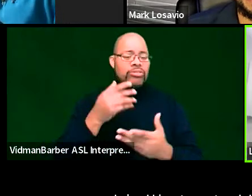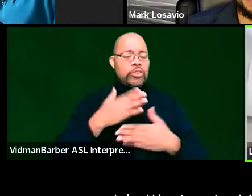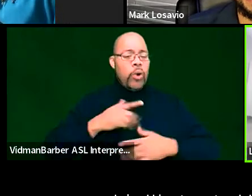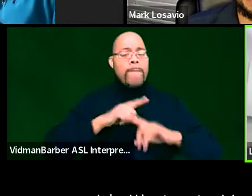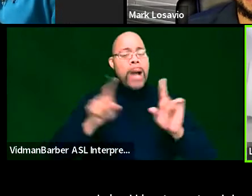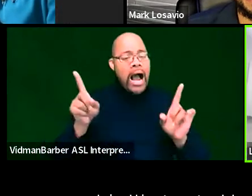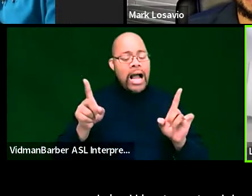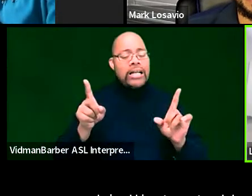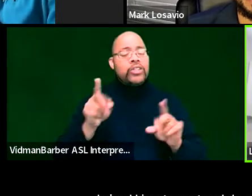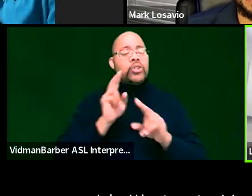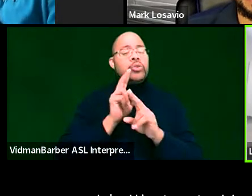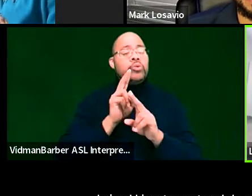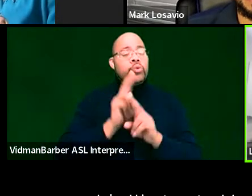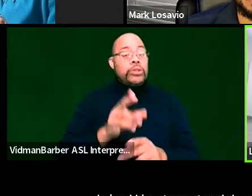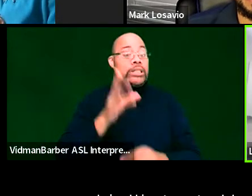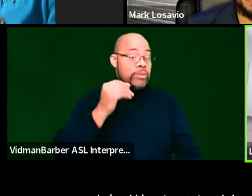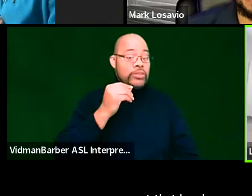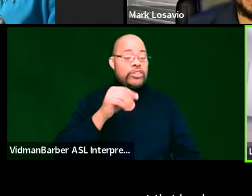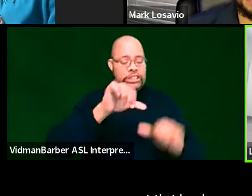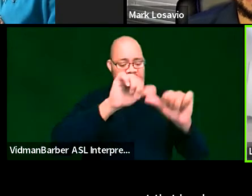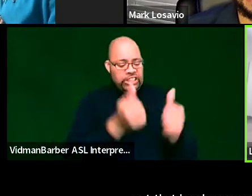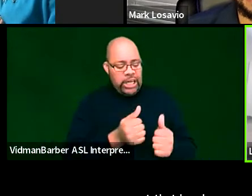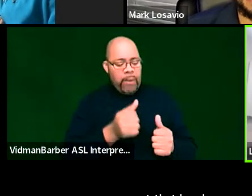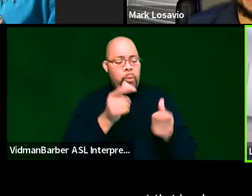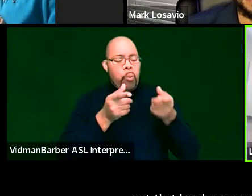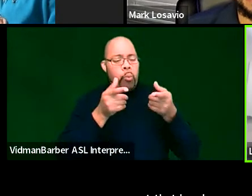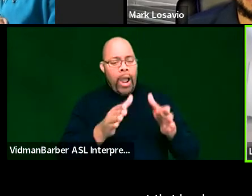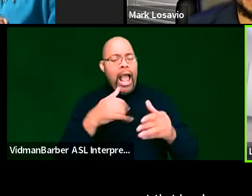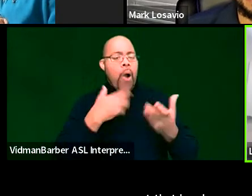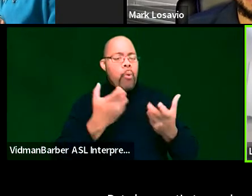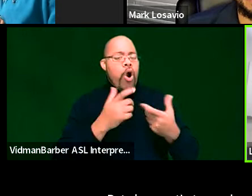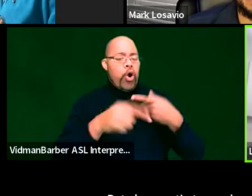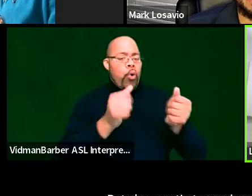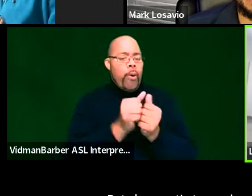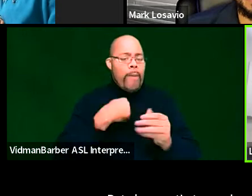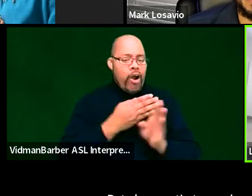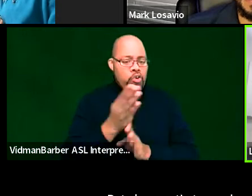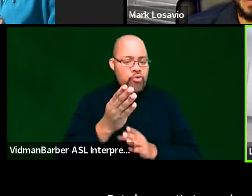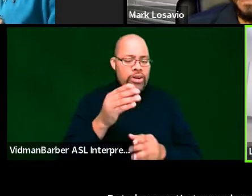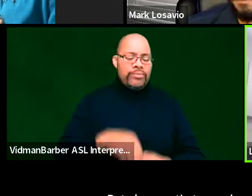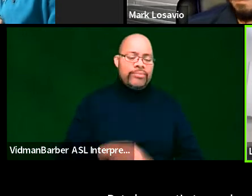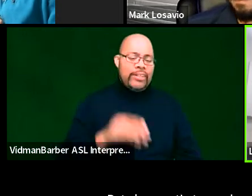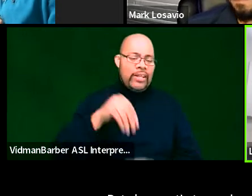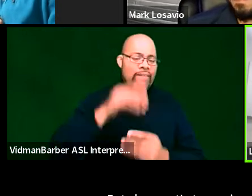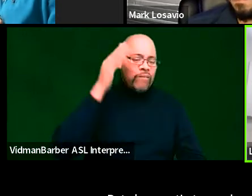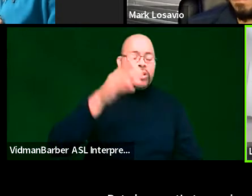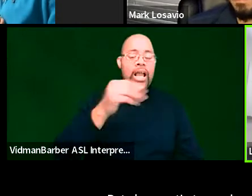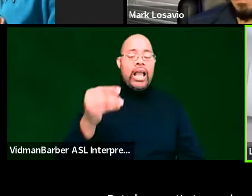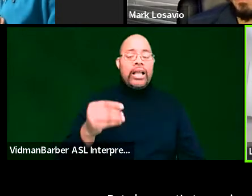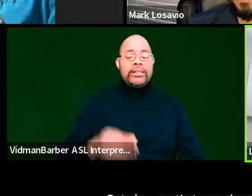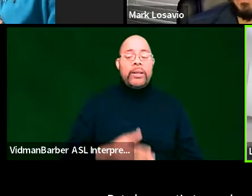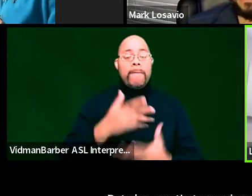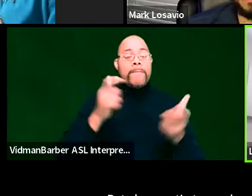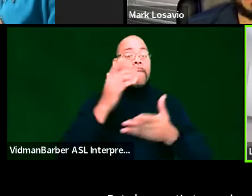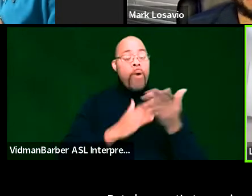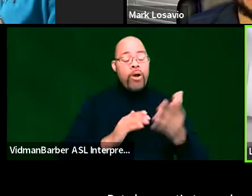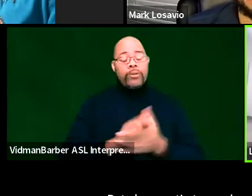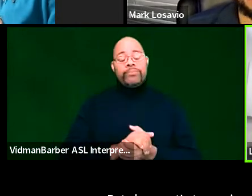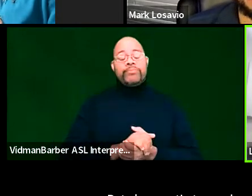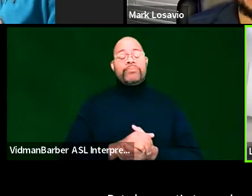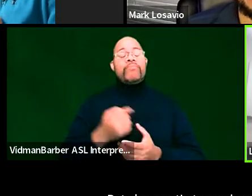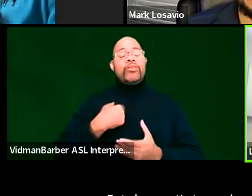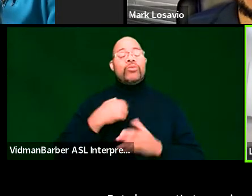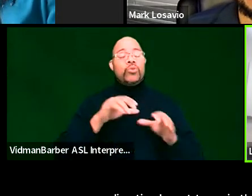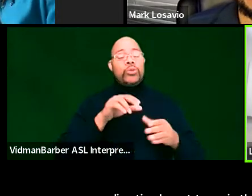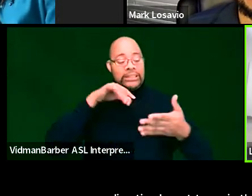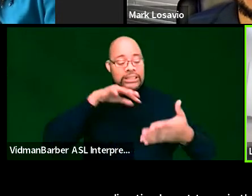also use that experience to tailor sort of which direction I wanted to go in the future there. And a big part of, you know, I was doing